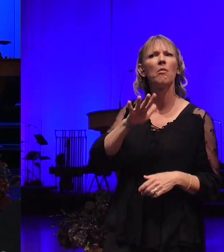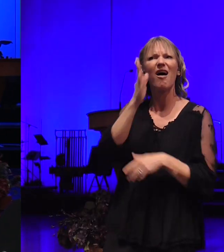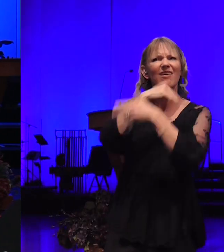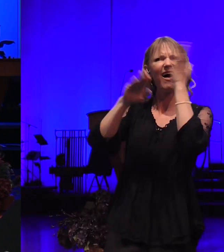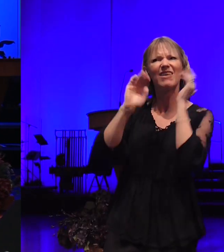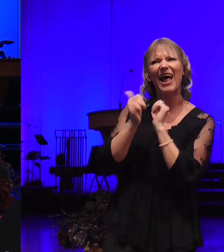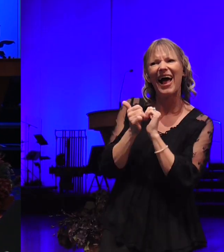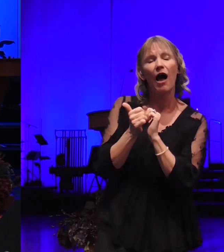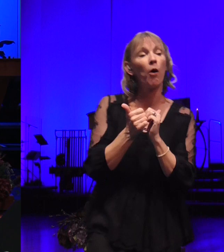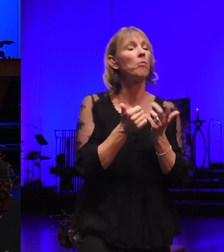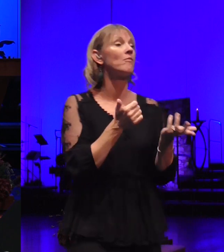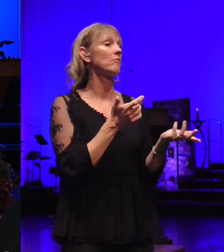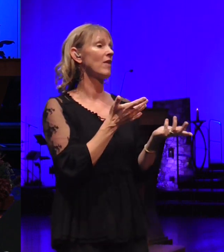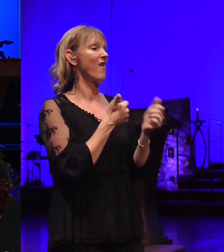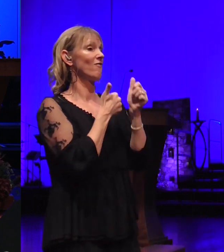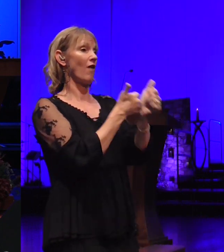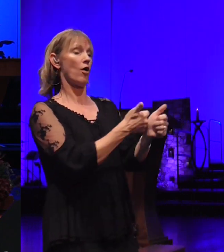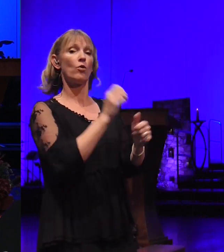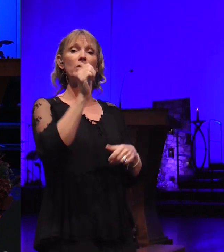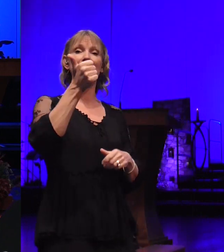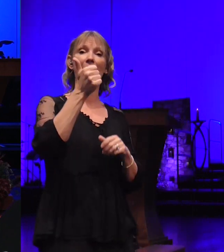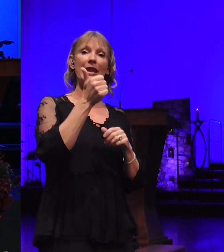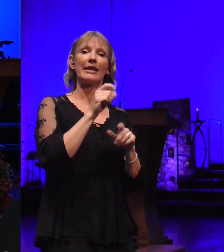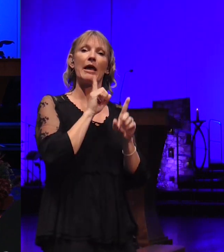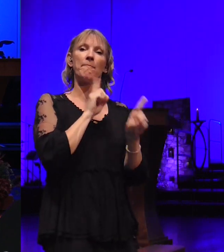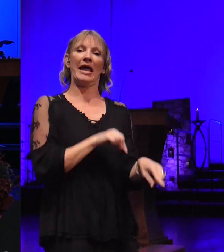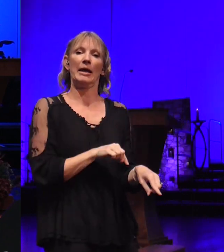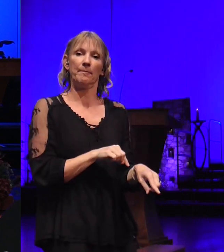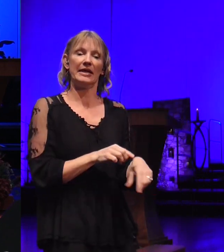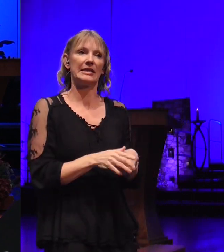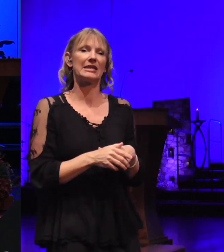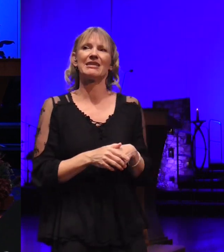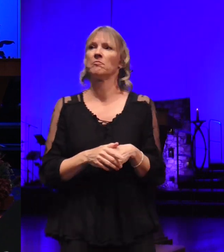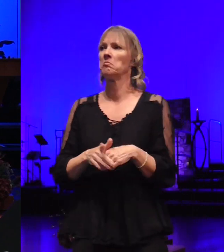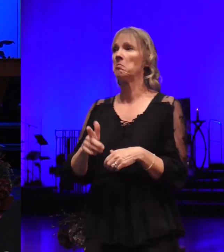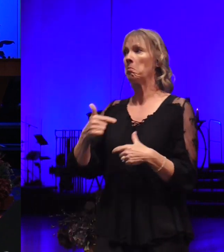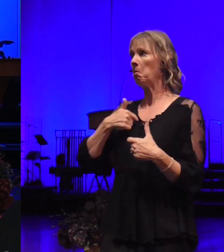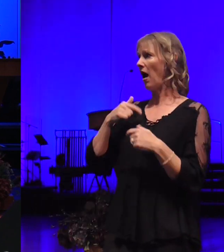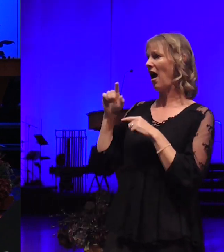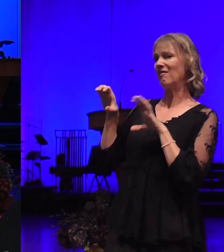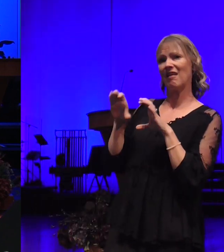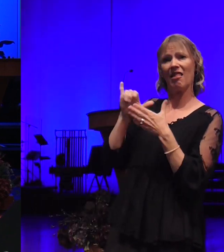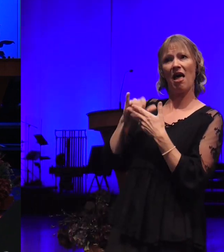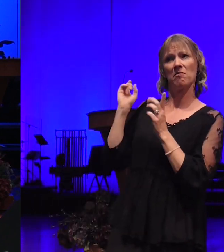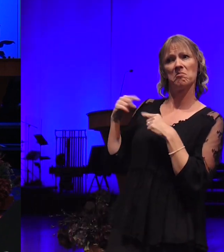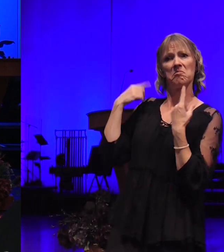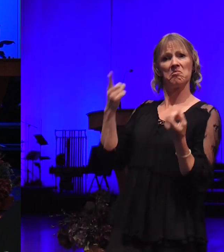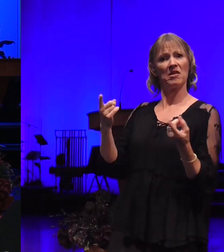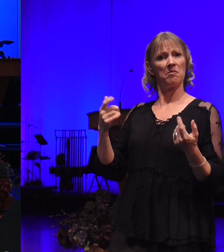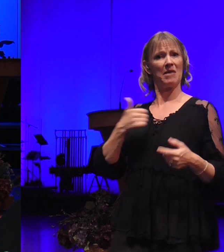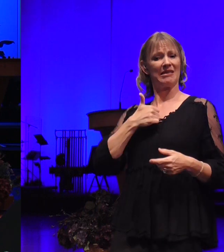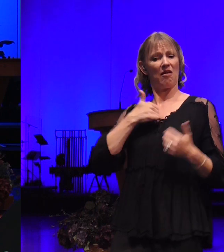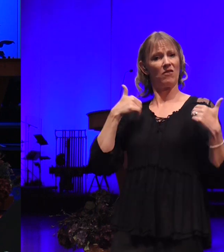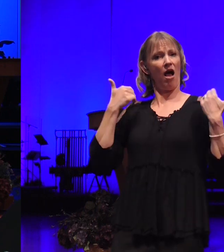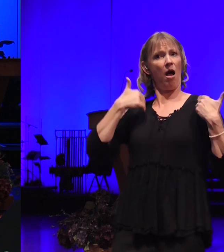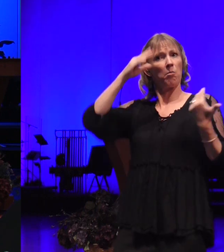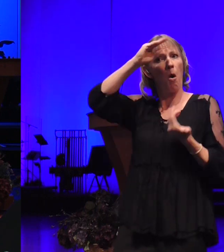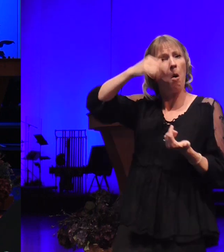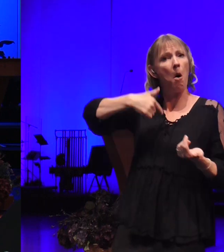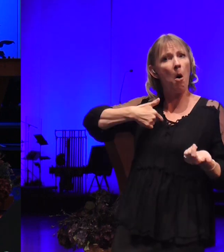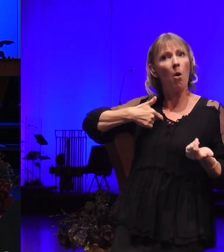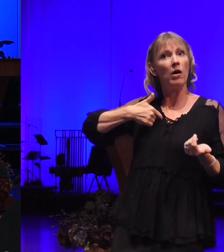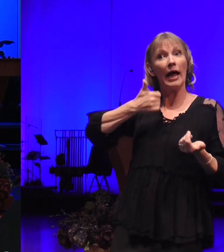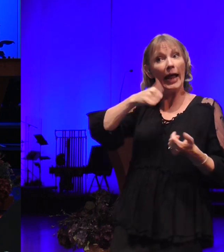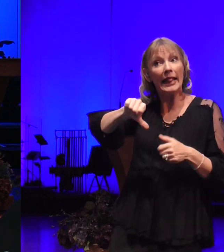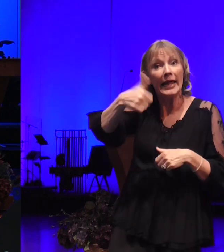And Jesus answers simply, "Follow the 10 commandments." And the young man says, "I've been doing that since I was a very young boy. Is